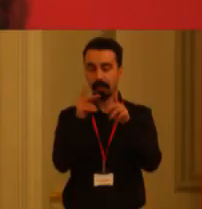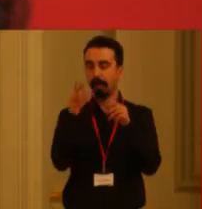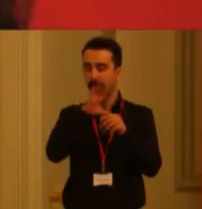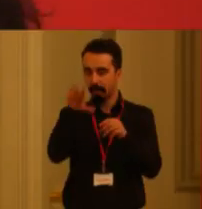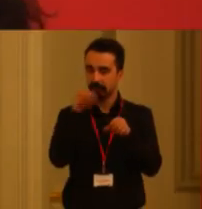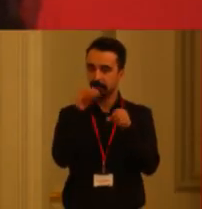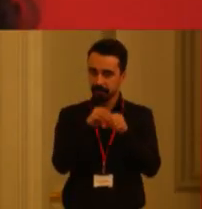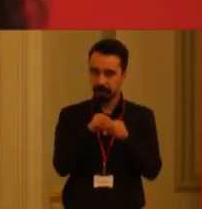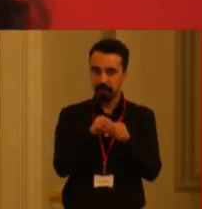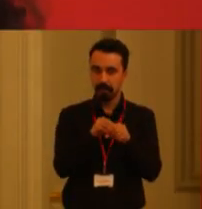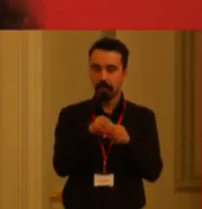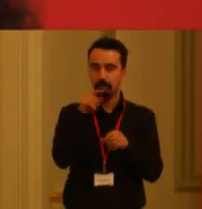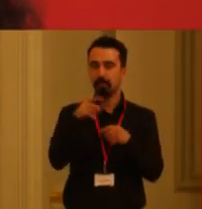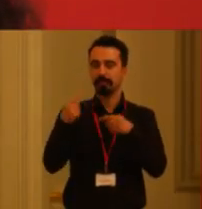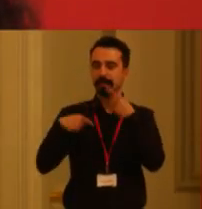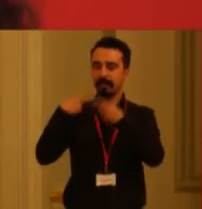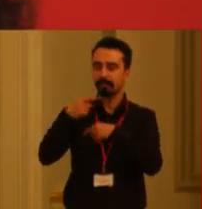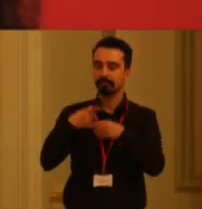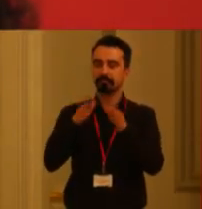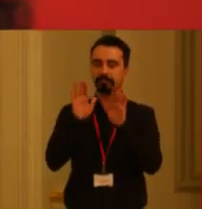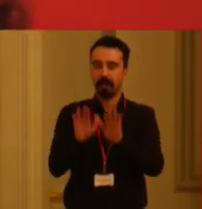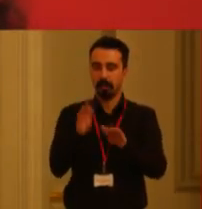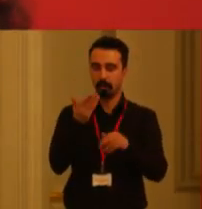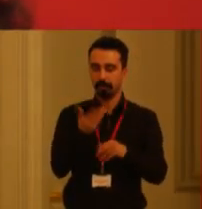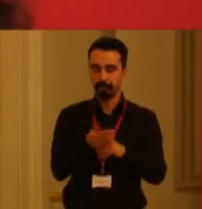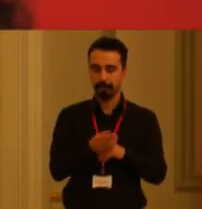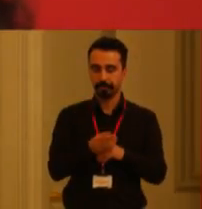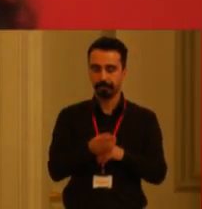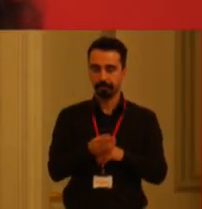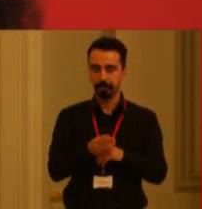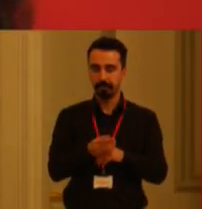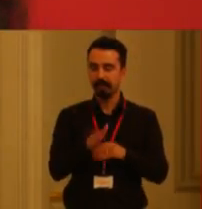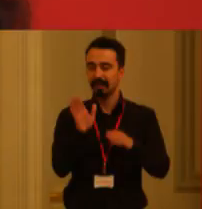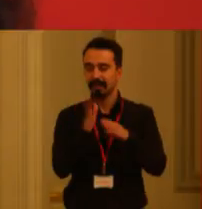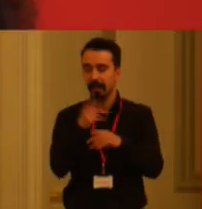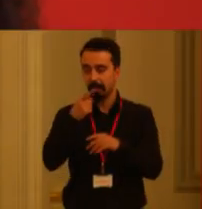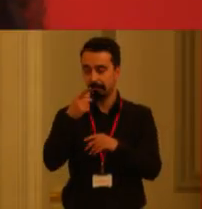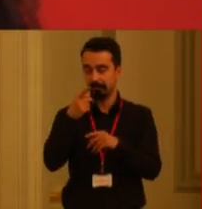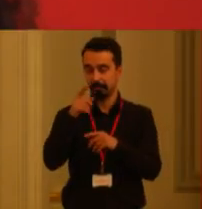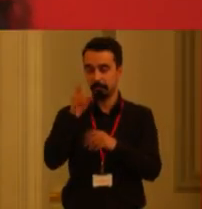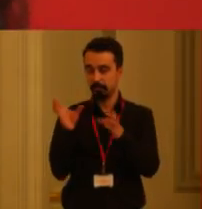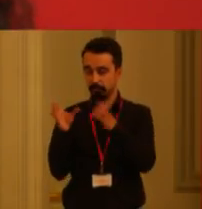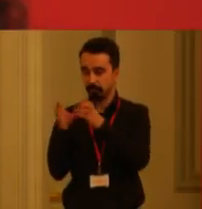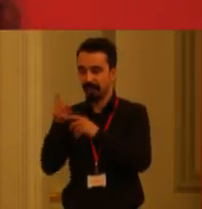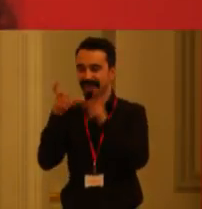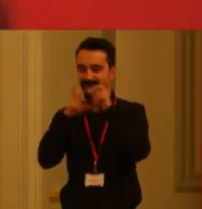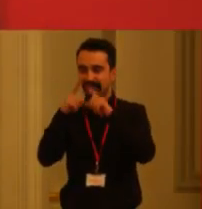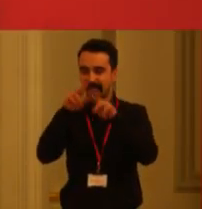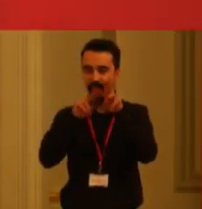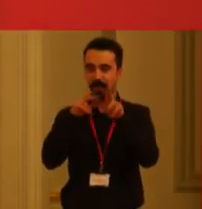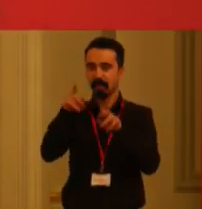of young people, unless they are able to participate, this becomes a vicious circle, and then there is a gap in the democracy.